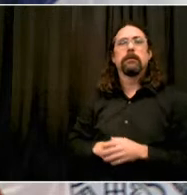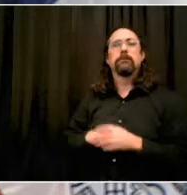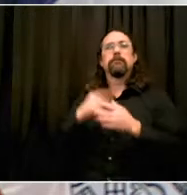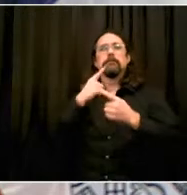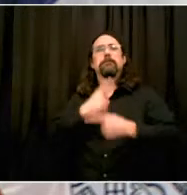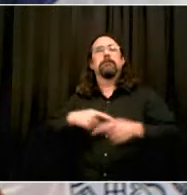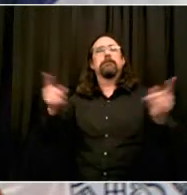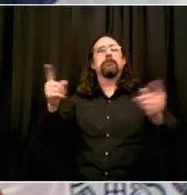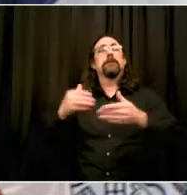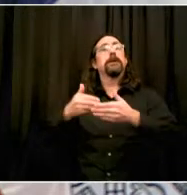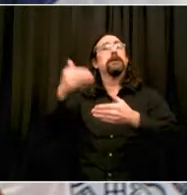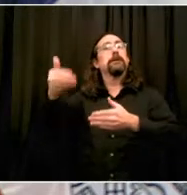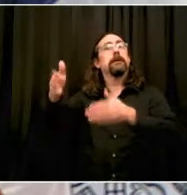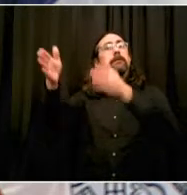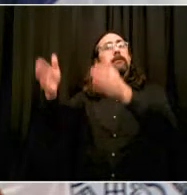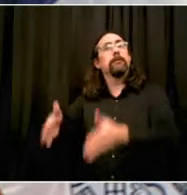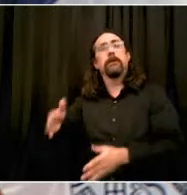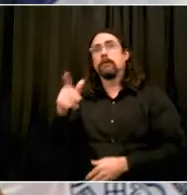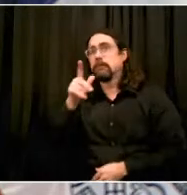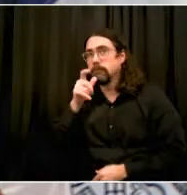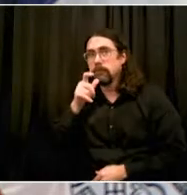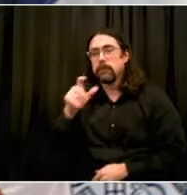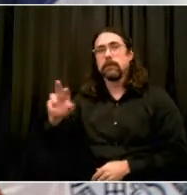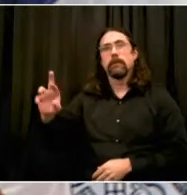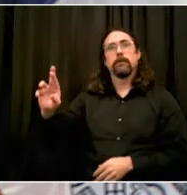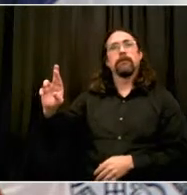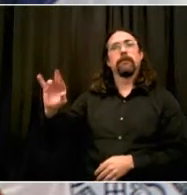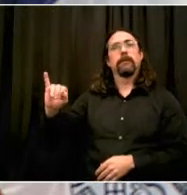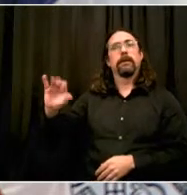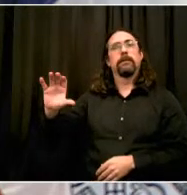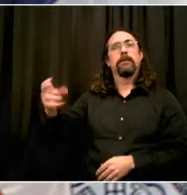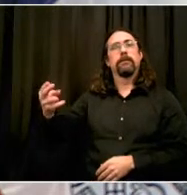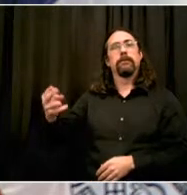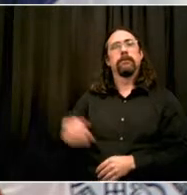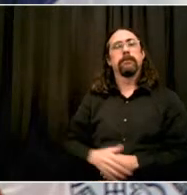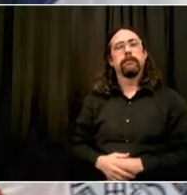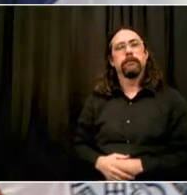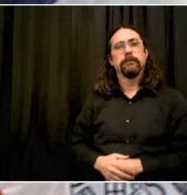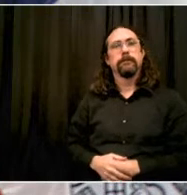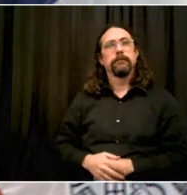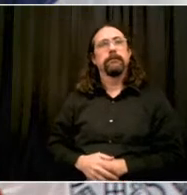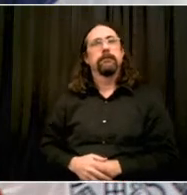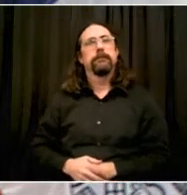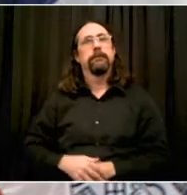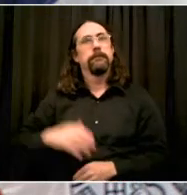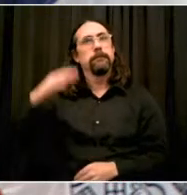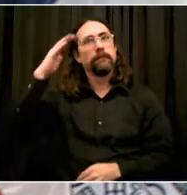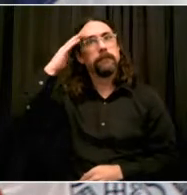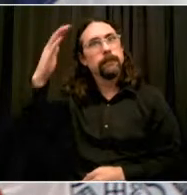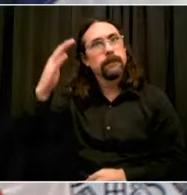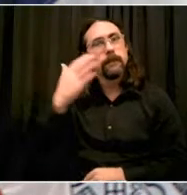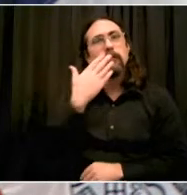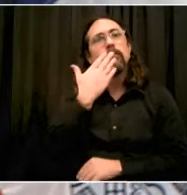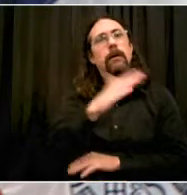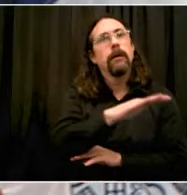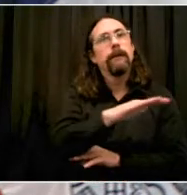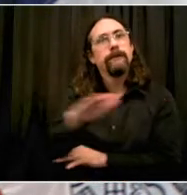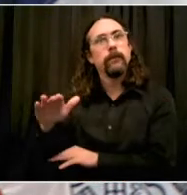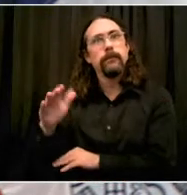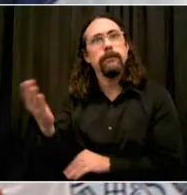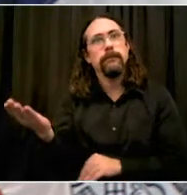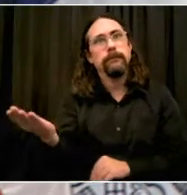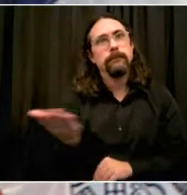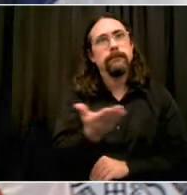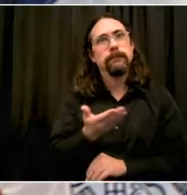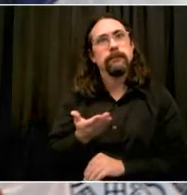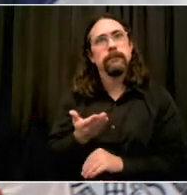Good afternoon, Mr. Mayor and everybody on the call. Mr. Mayor, it appears that you and the governor are using two different sets